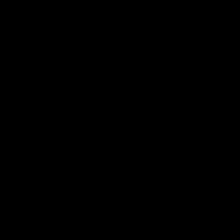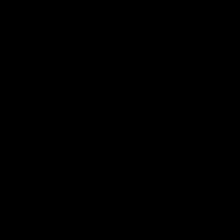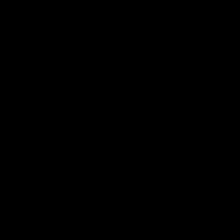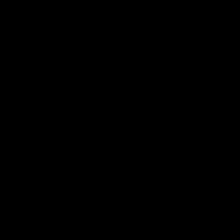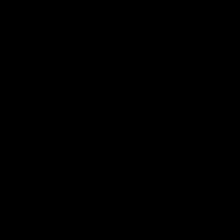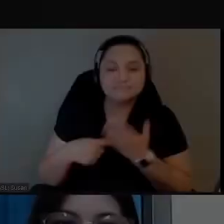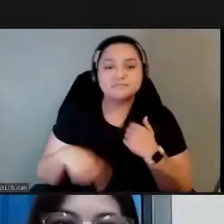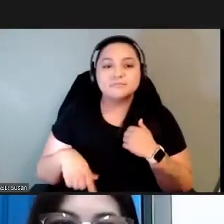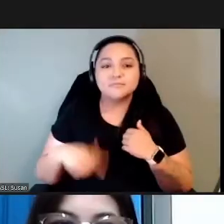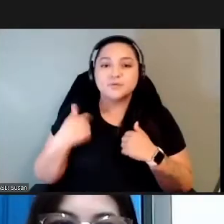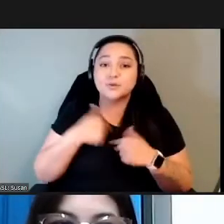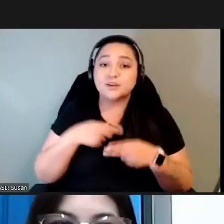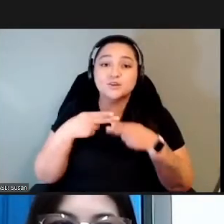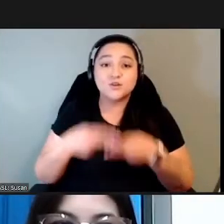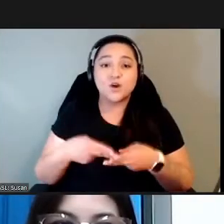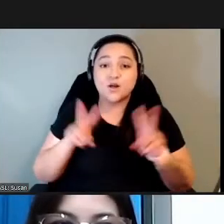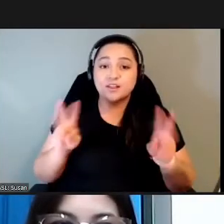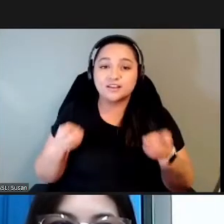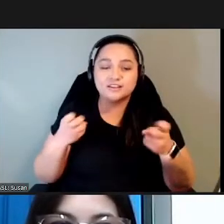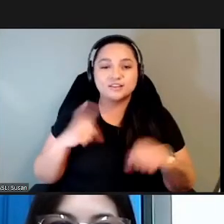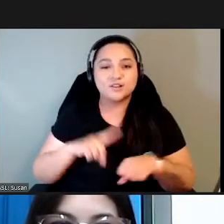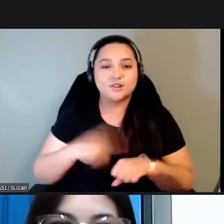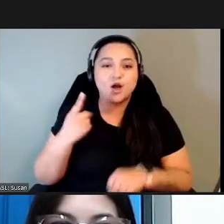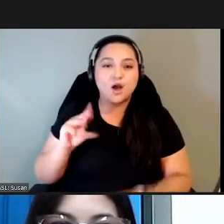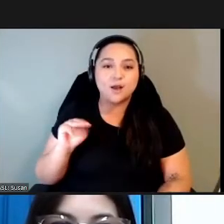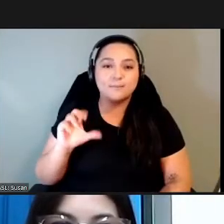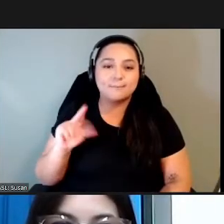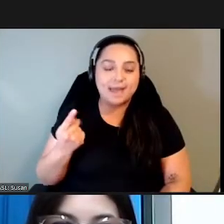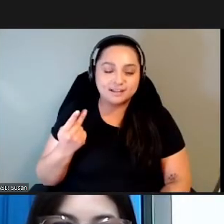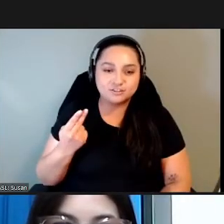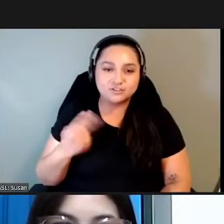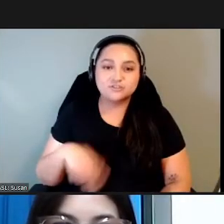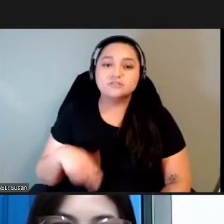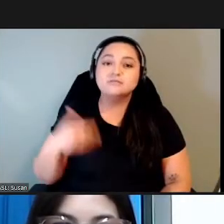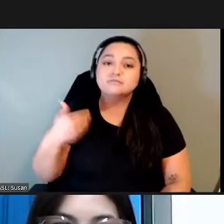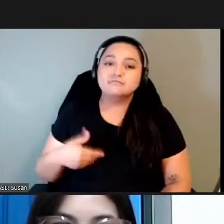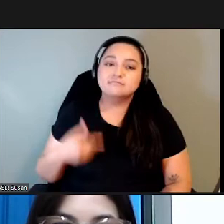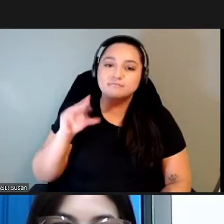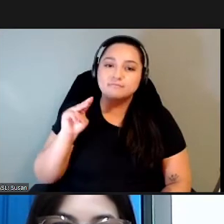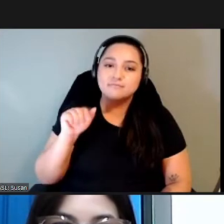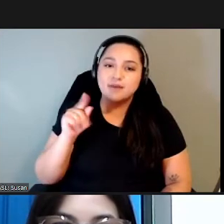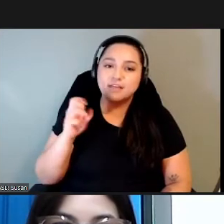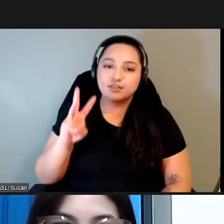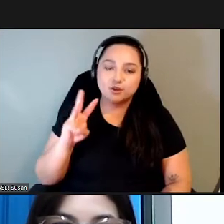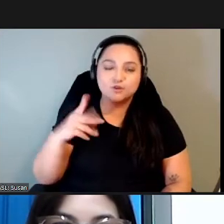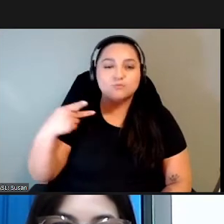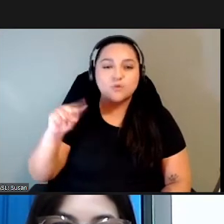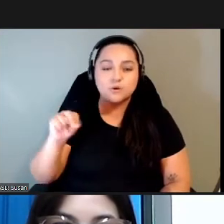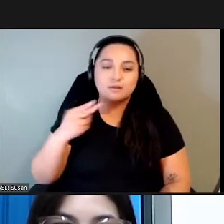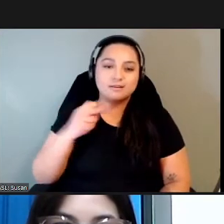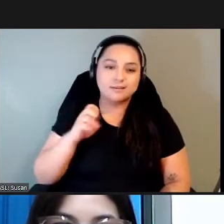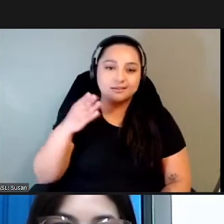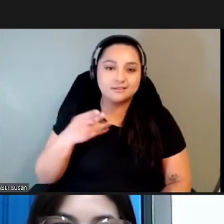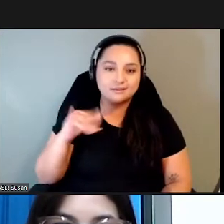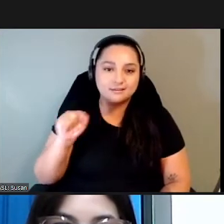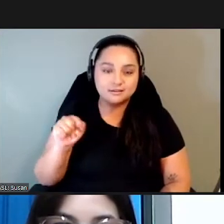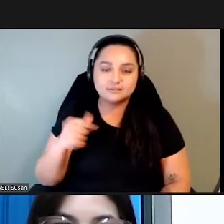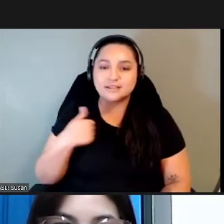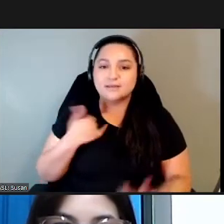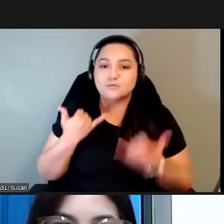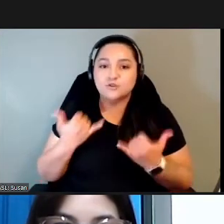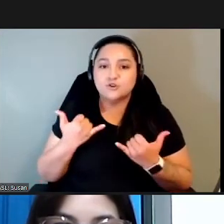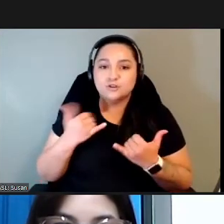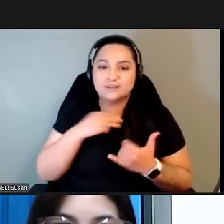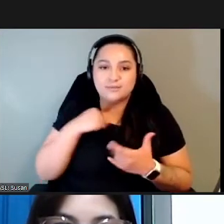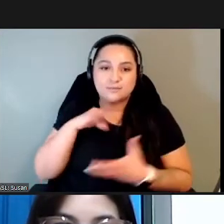Long Match. I am Matthew Glassman. My pronouns are he, him, and his. I'm currently an ensemble member of Double Edge